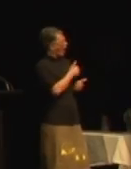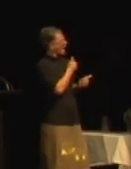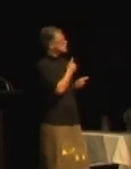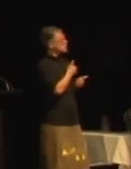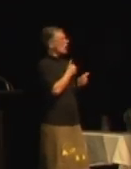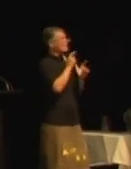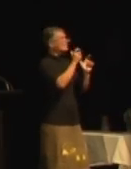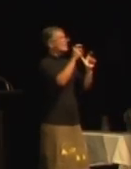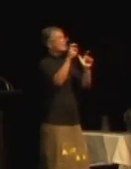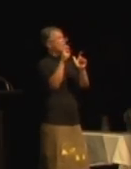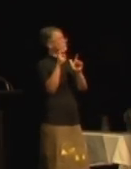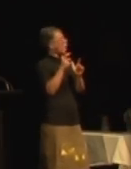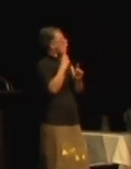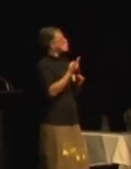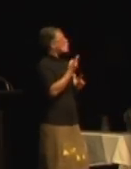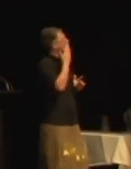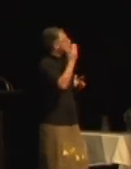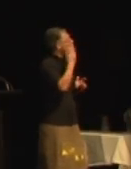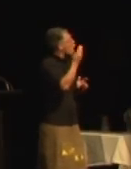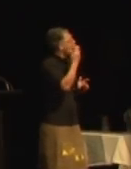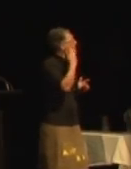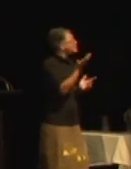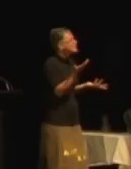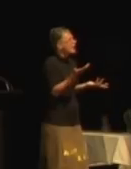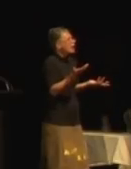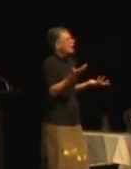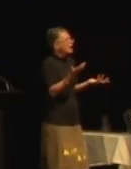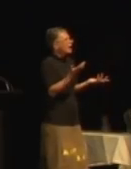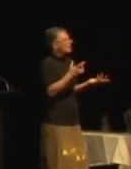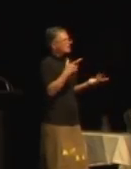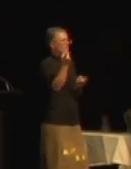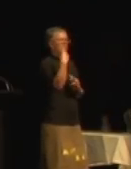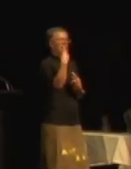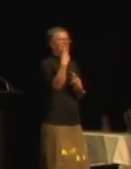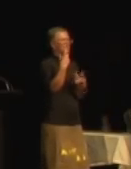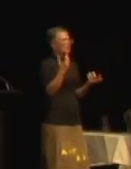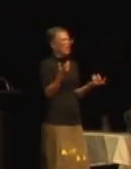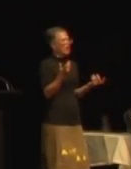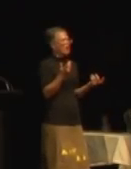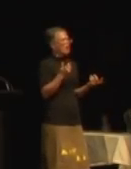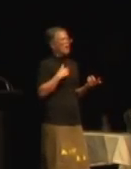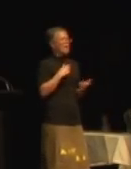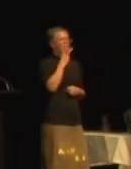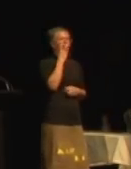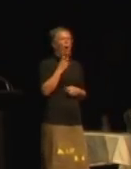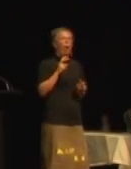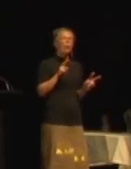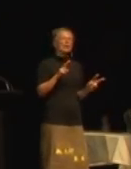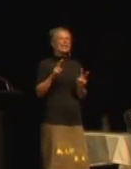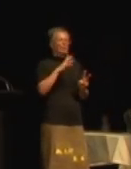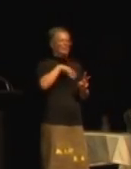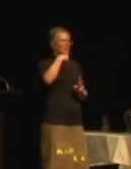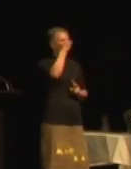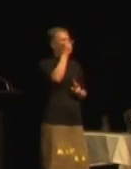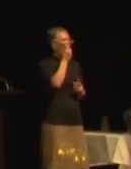of people at the conference, and no one seems to mind. And My old hippie soul cringes at unnecessary